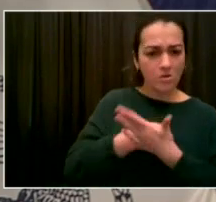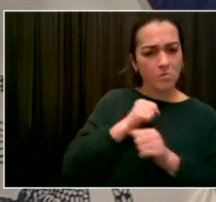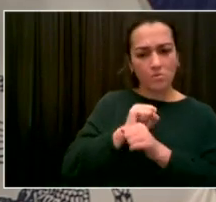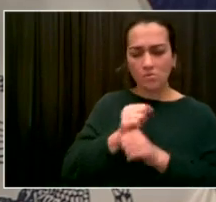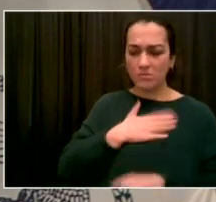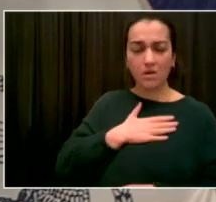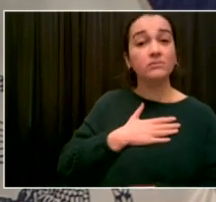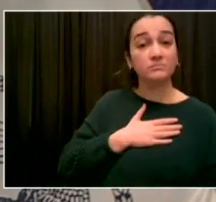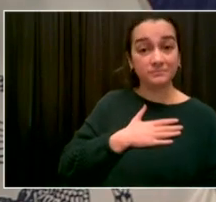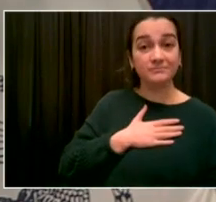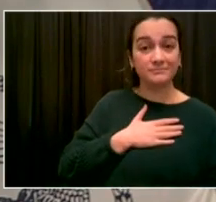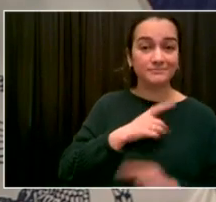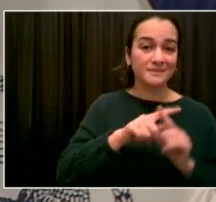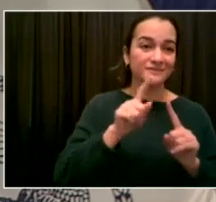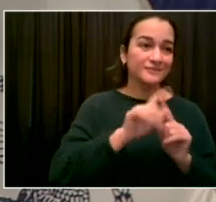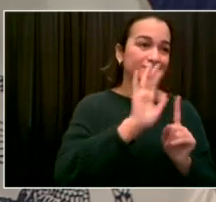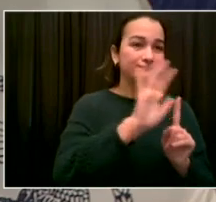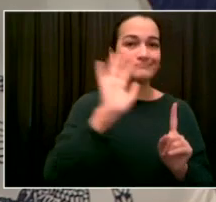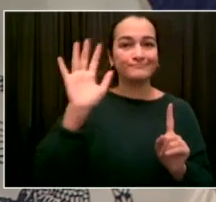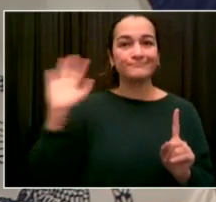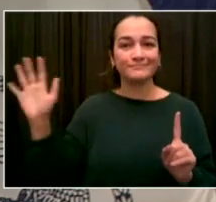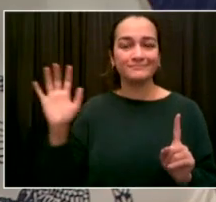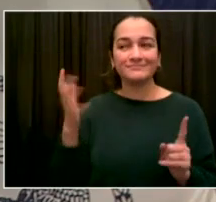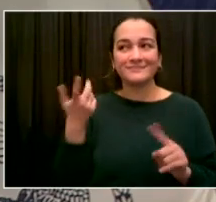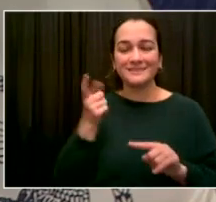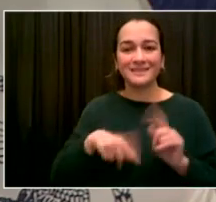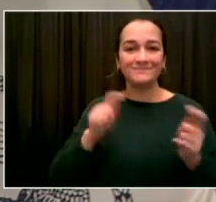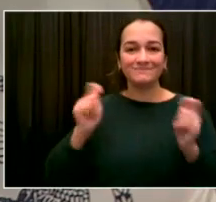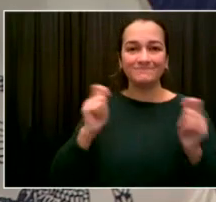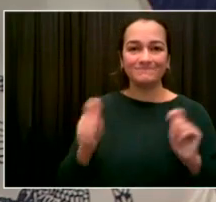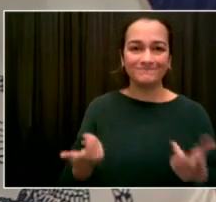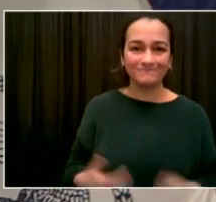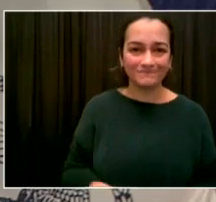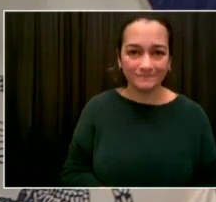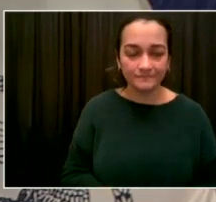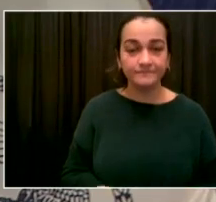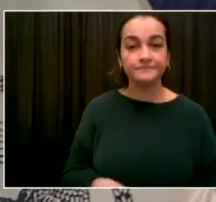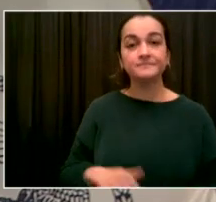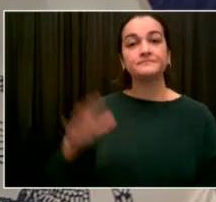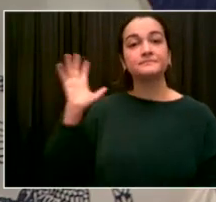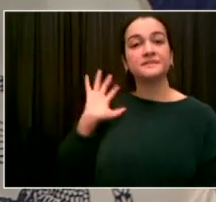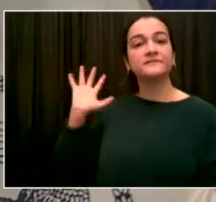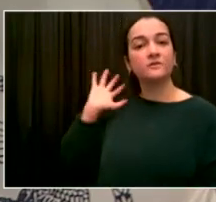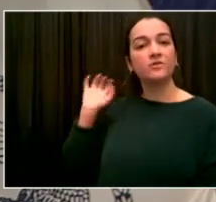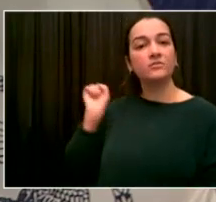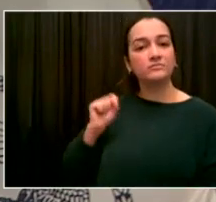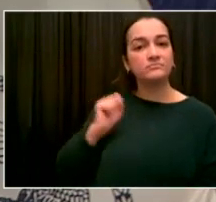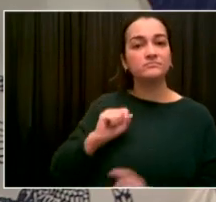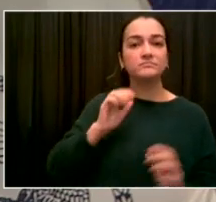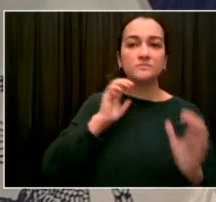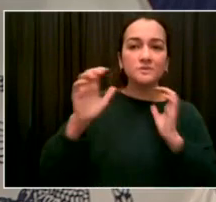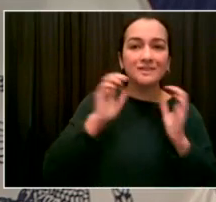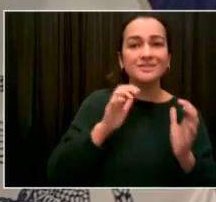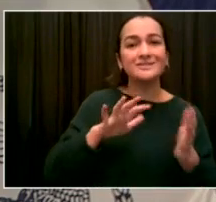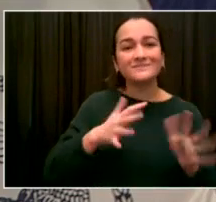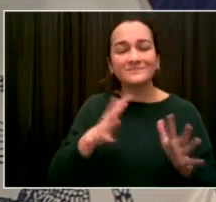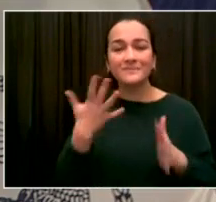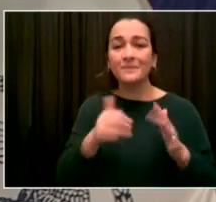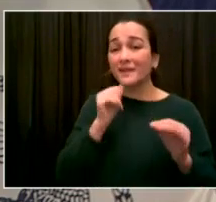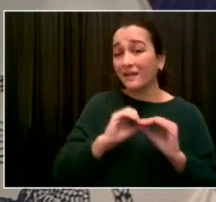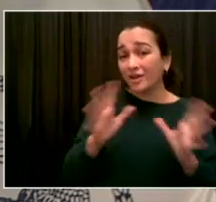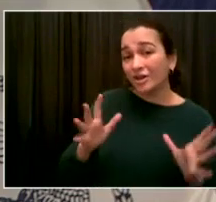for sure. There are times when I realize I should have slowed down and brought people in the room or gotten people on the